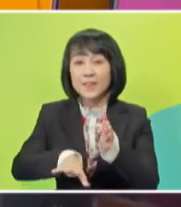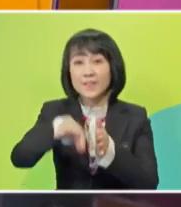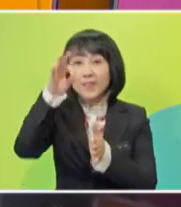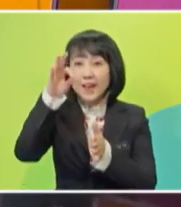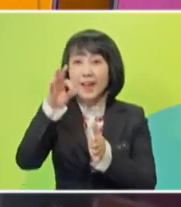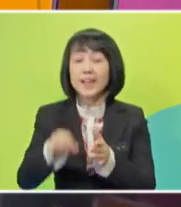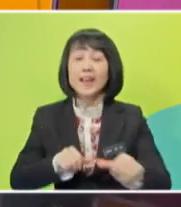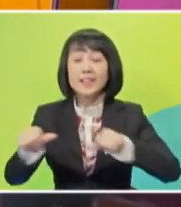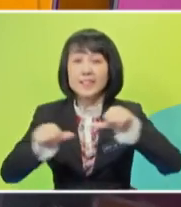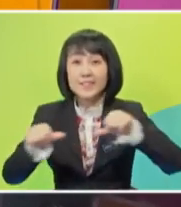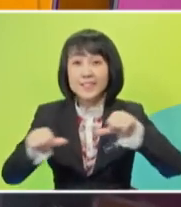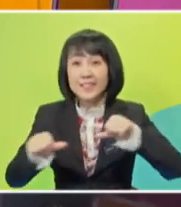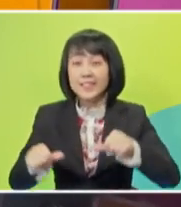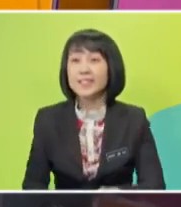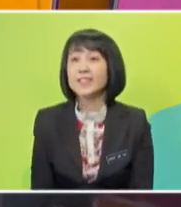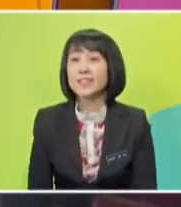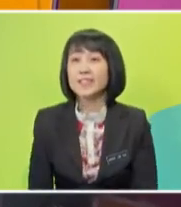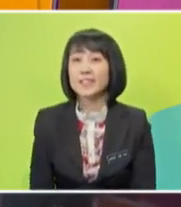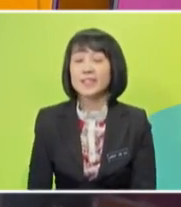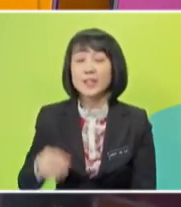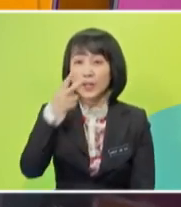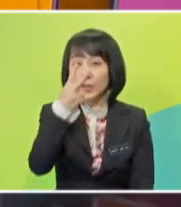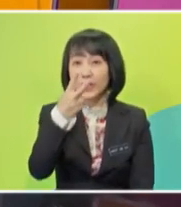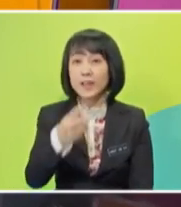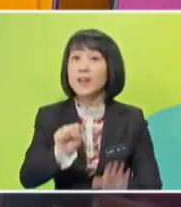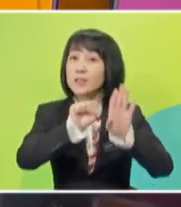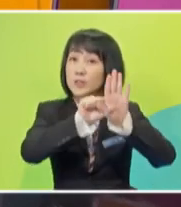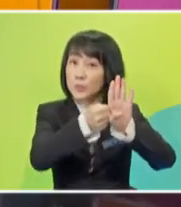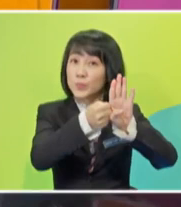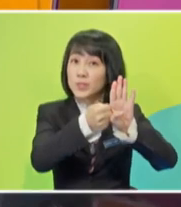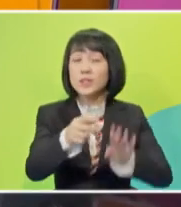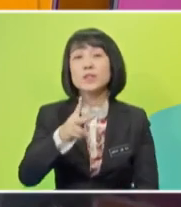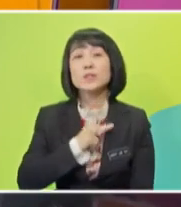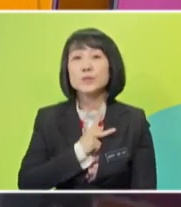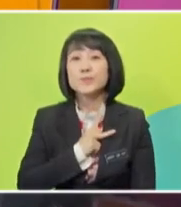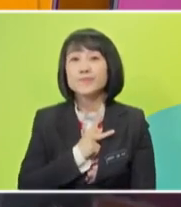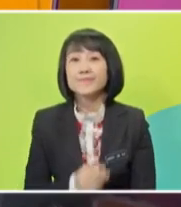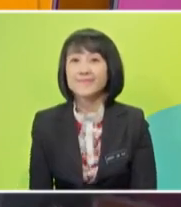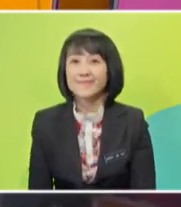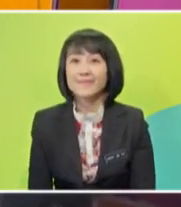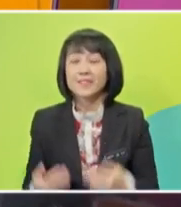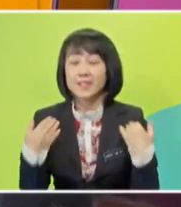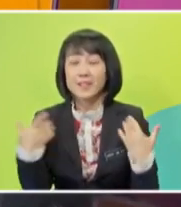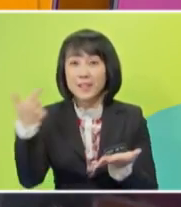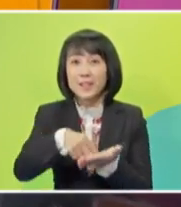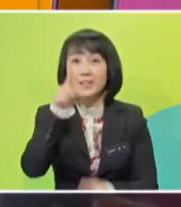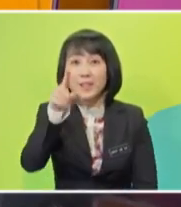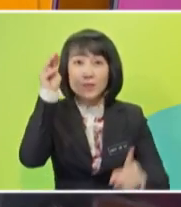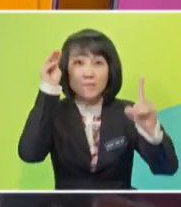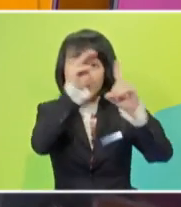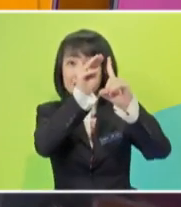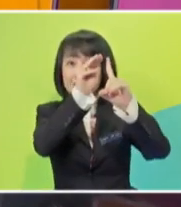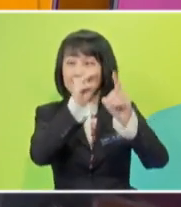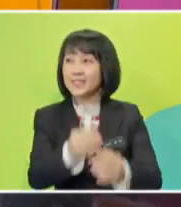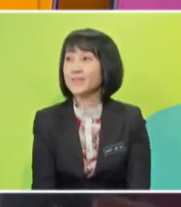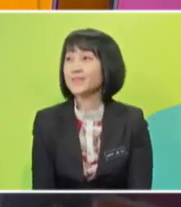you can look at Sumberku. That's so right. Right now, we have an extra mission we have to do. That's so